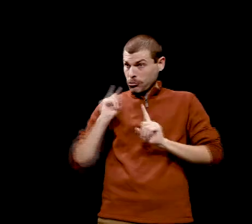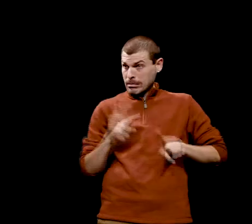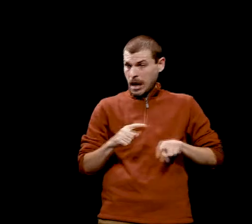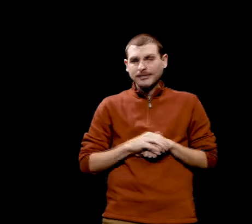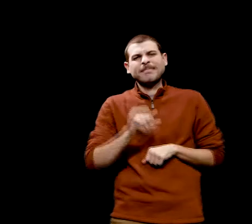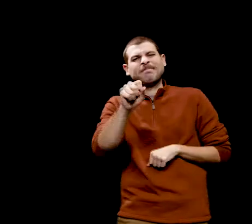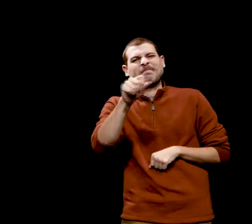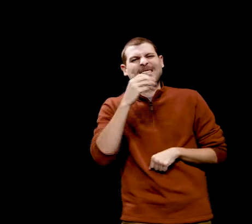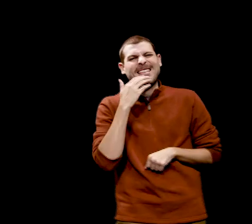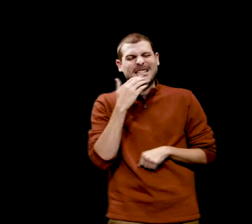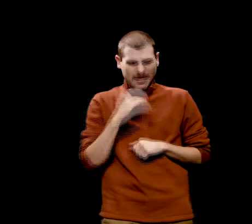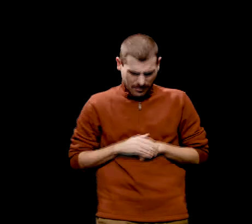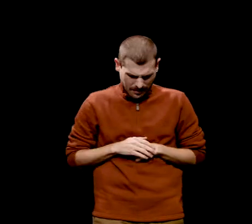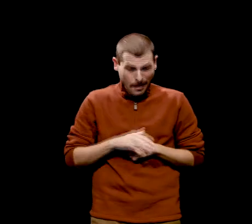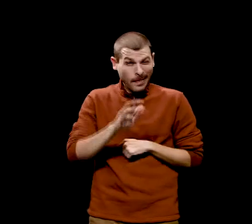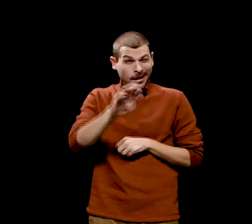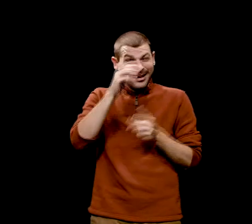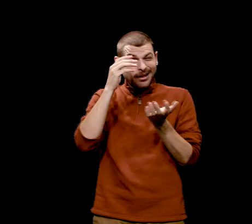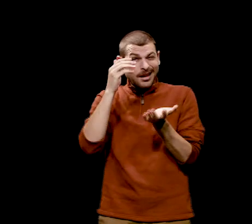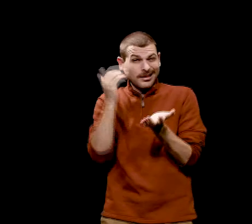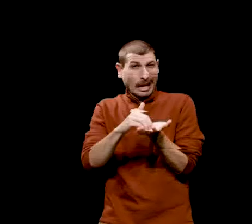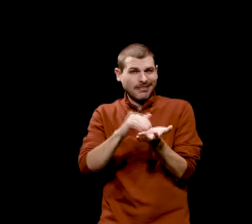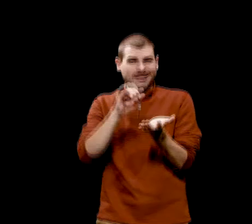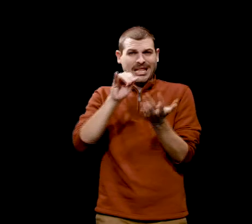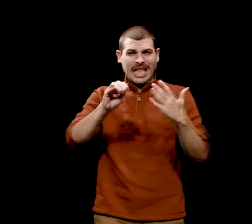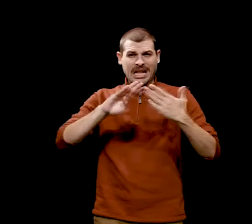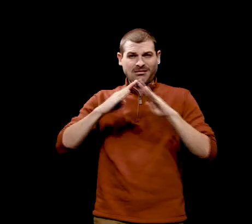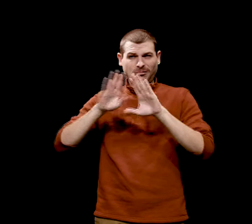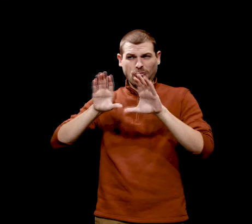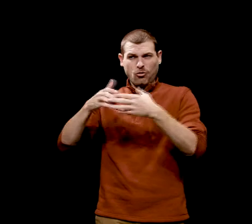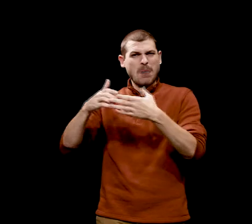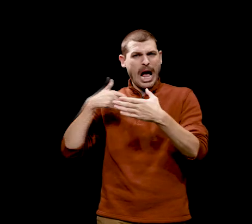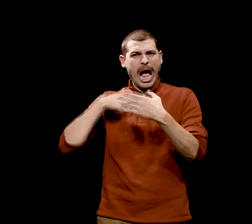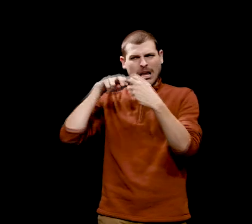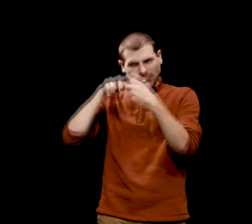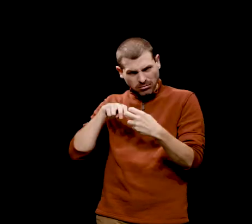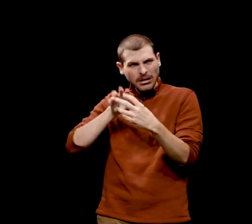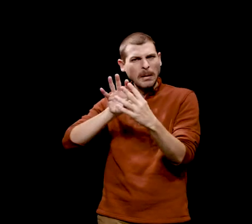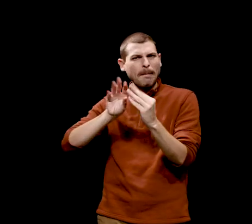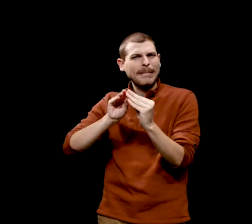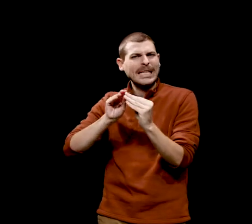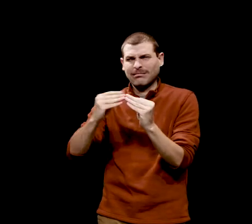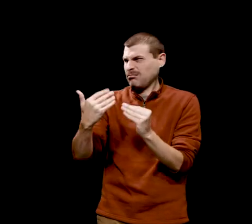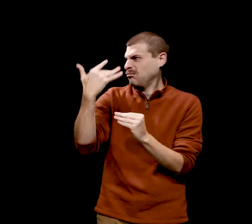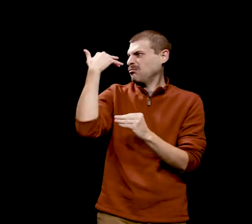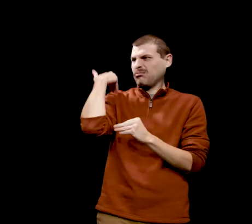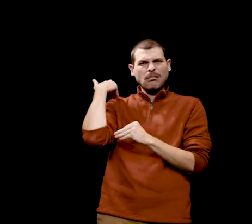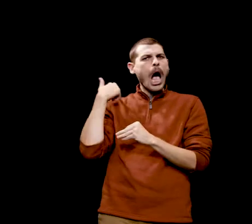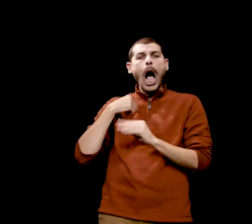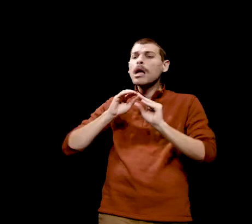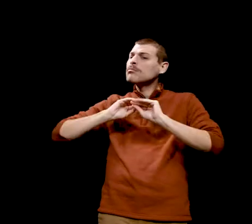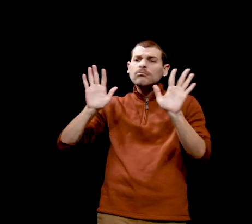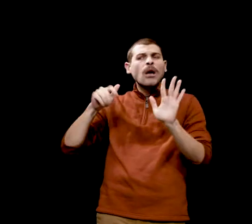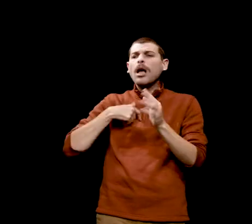that. Again, I met with the coalition very early, and I made it very clear that I supported the goals, that I supported the values,